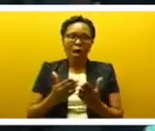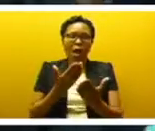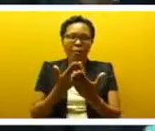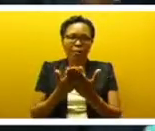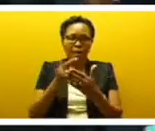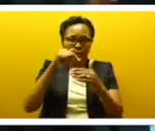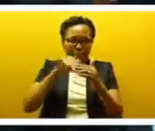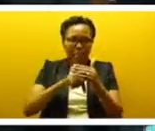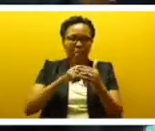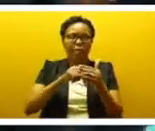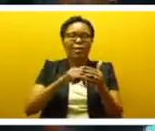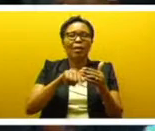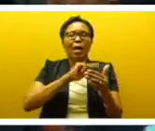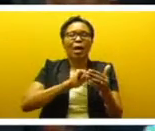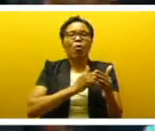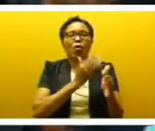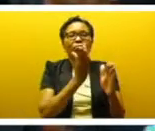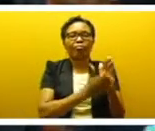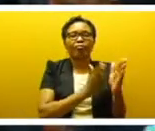petition